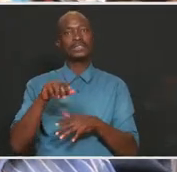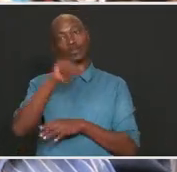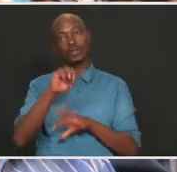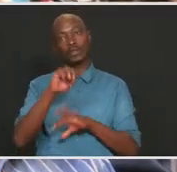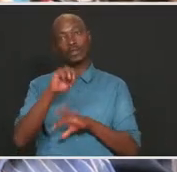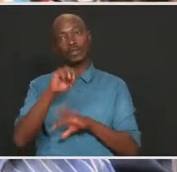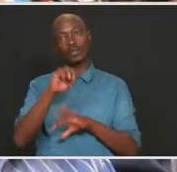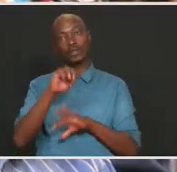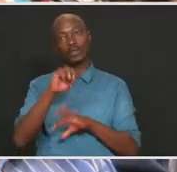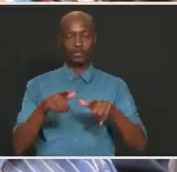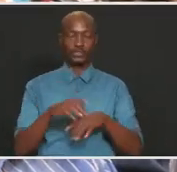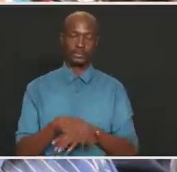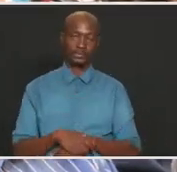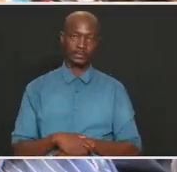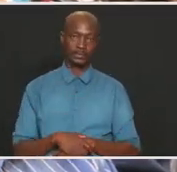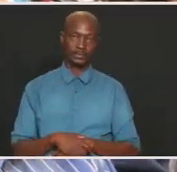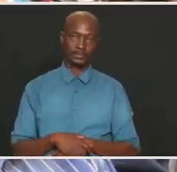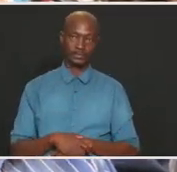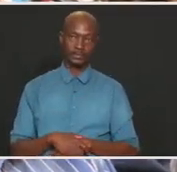sign language